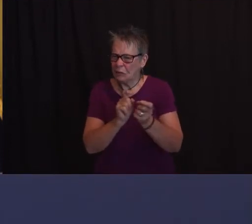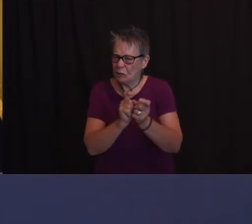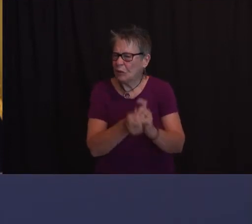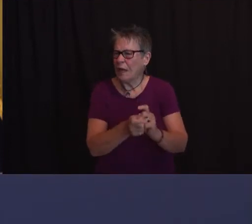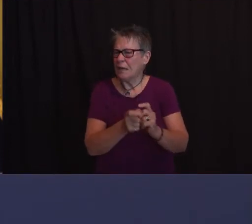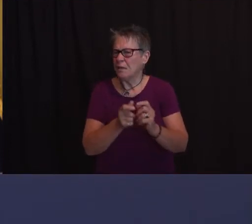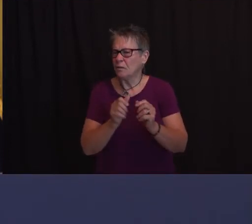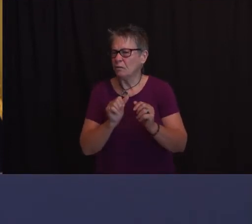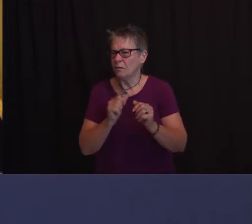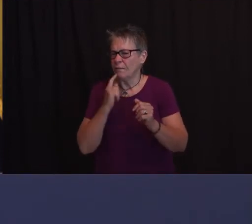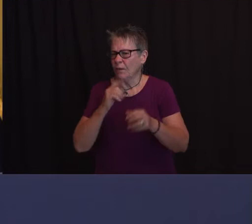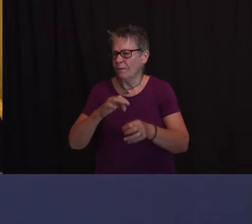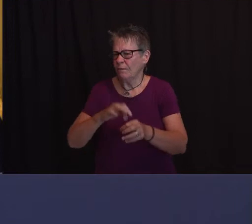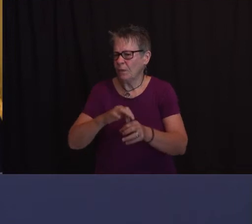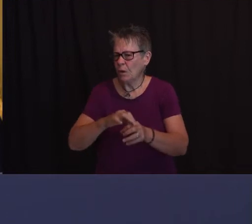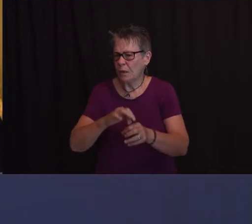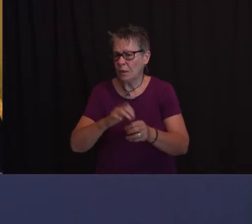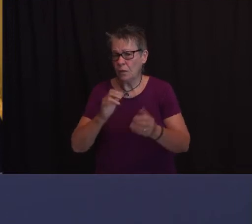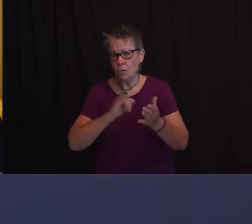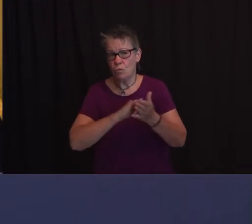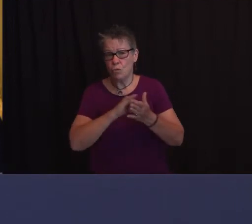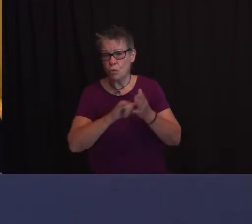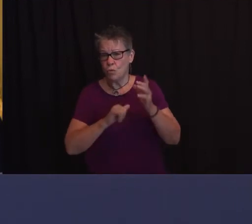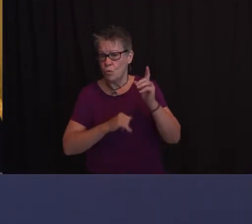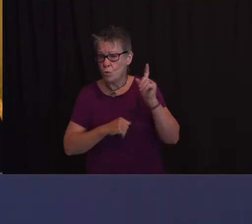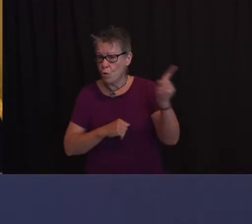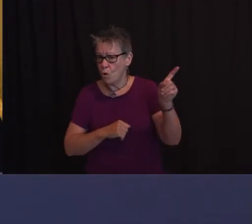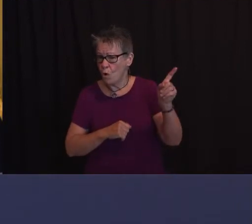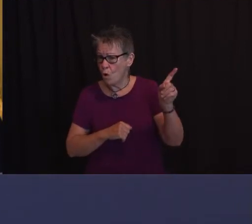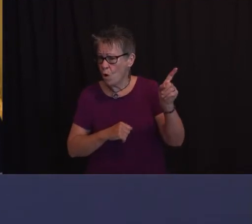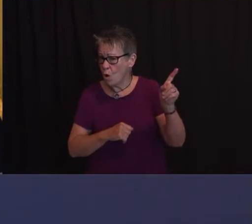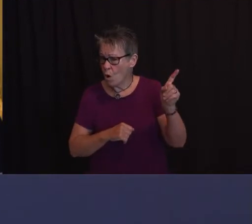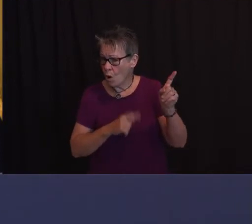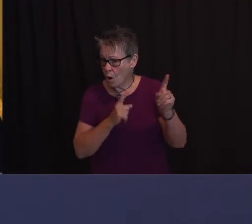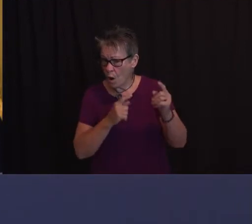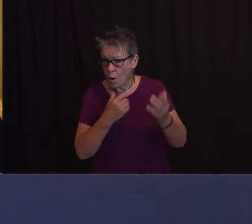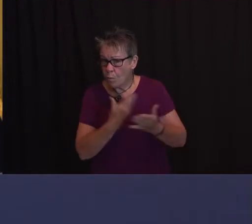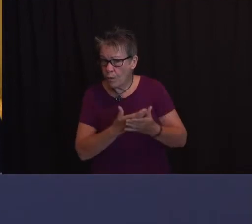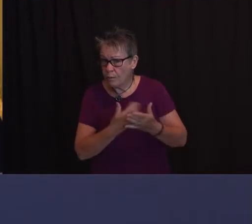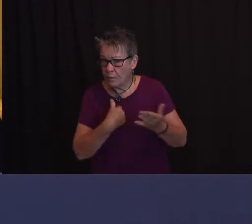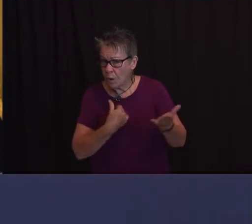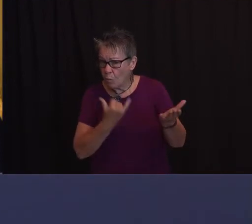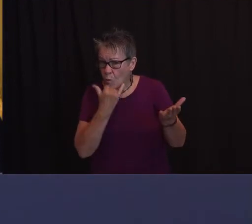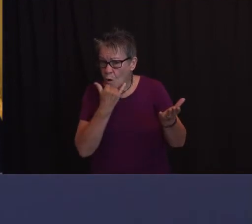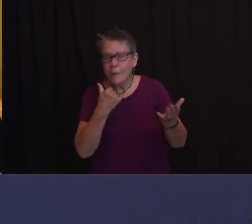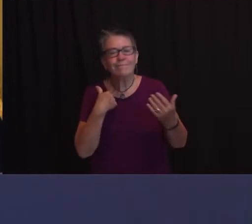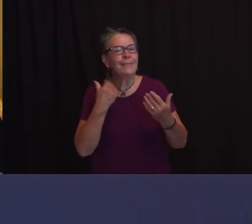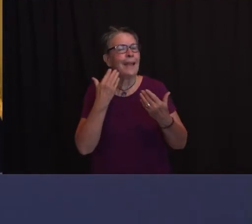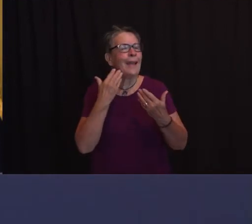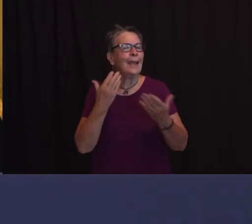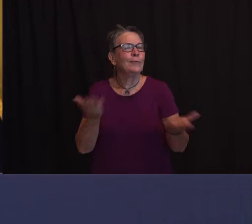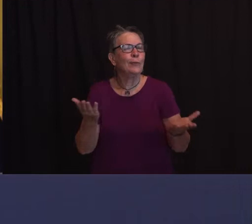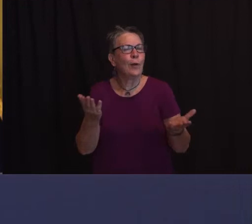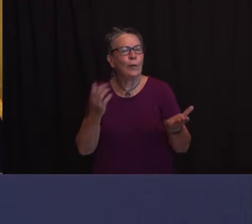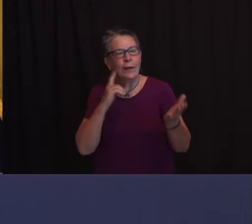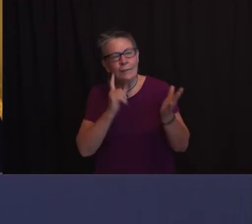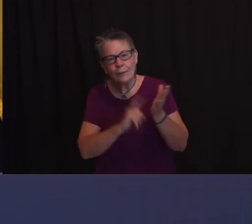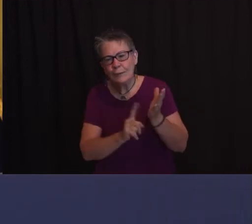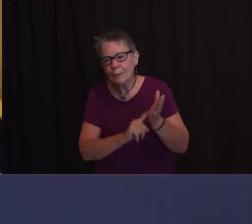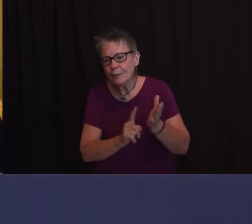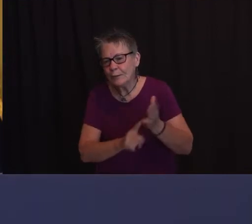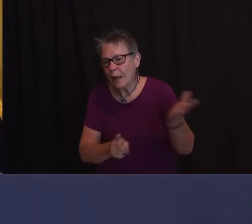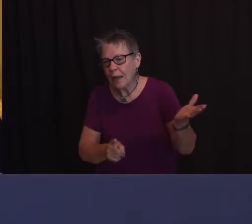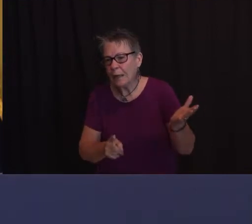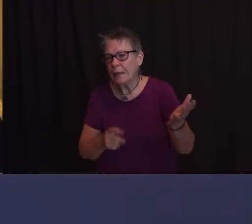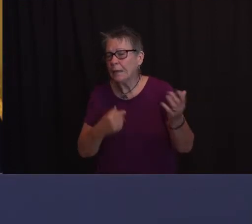York experience changed that? I don't know that it has, honestly. I'm open-minded, but it's not something I approach and say, boy,